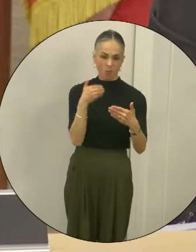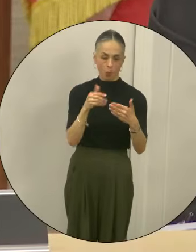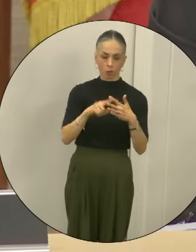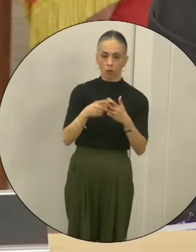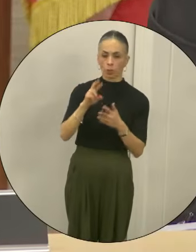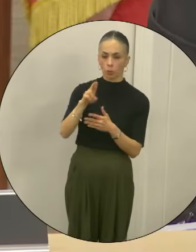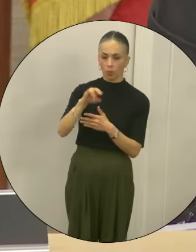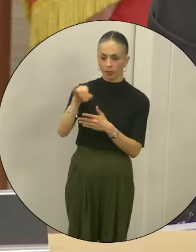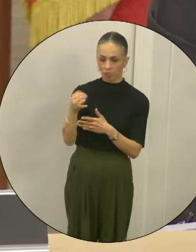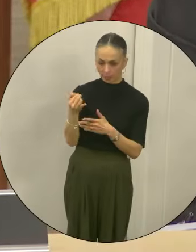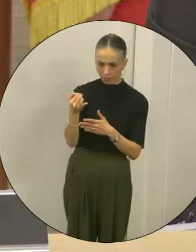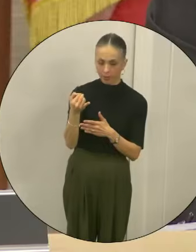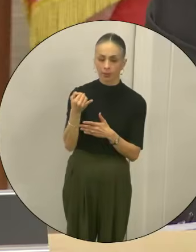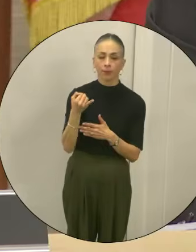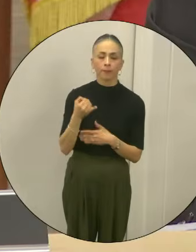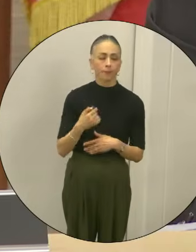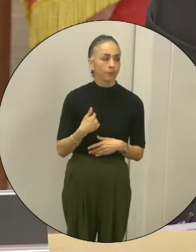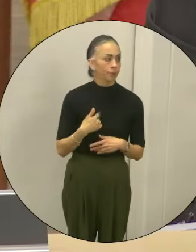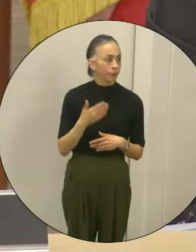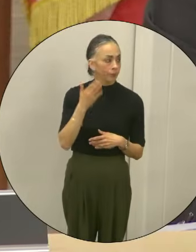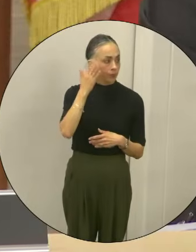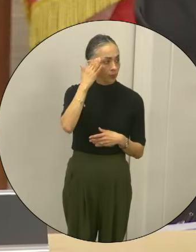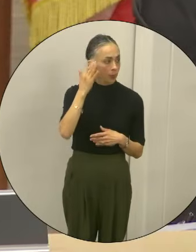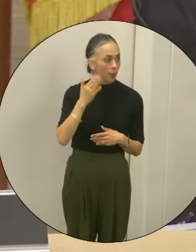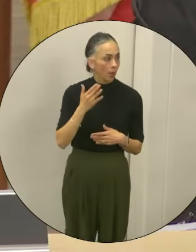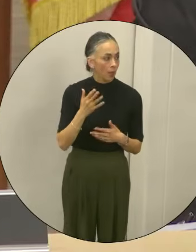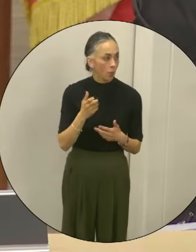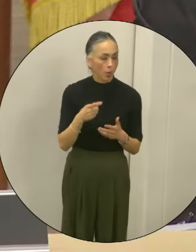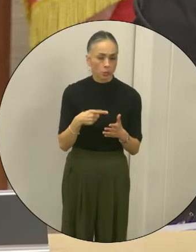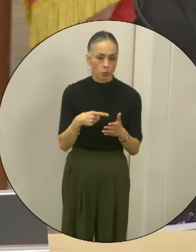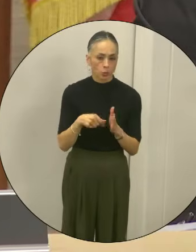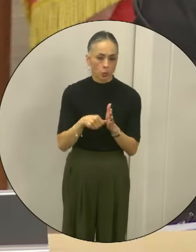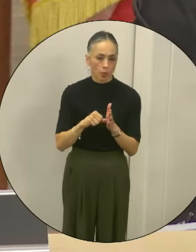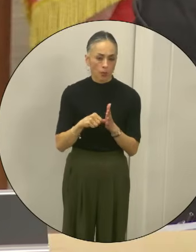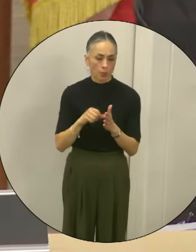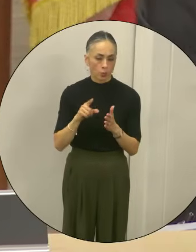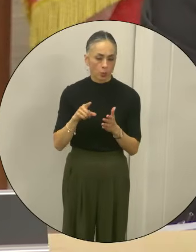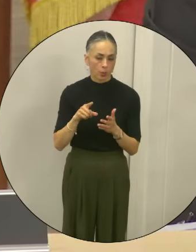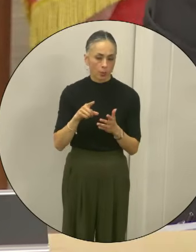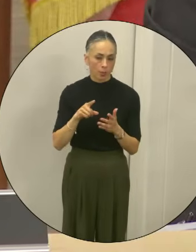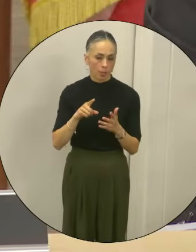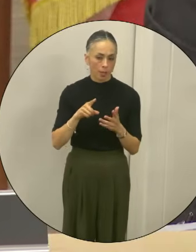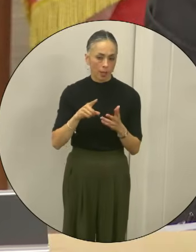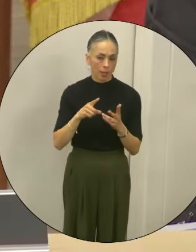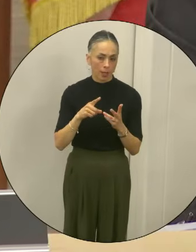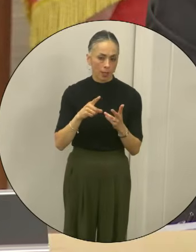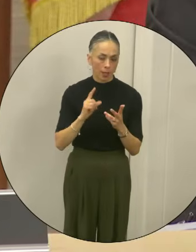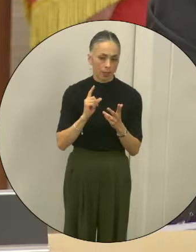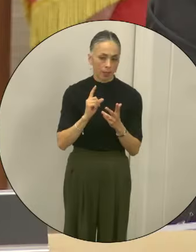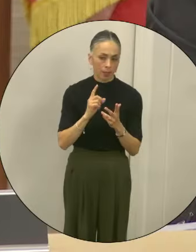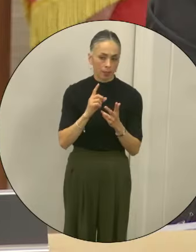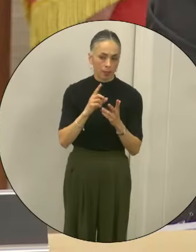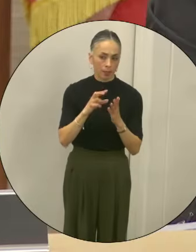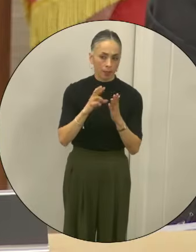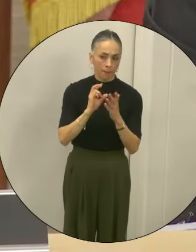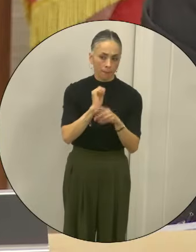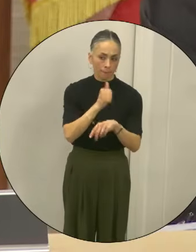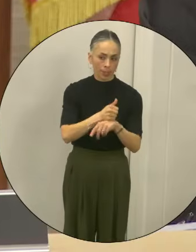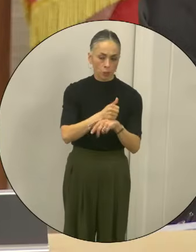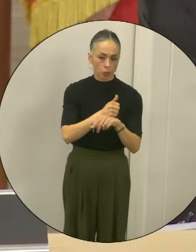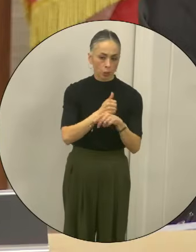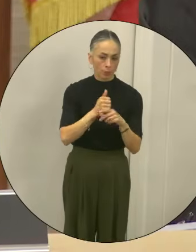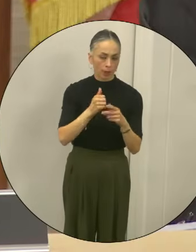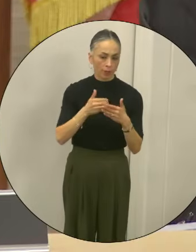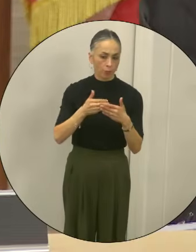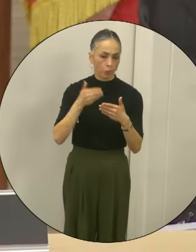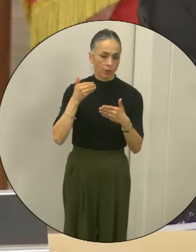justice? And I know, and I do want to point out, this was a measure by the previous Superintendent Jara,